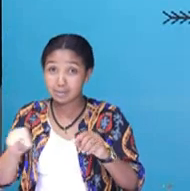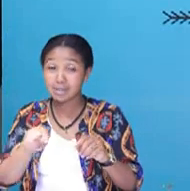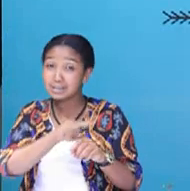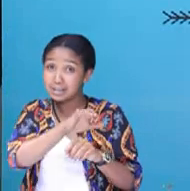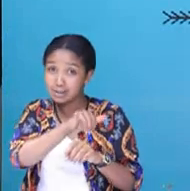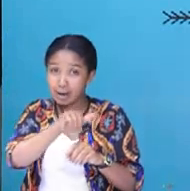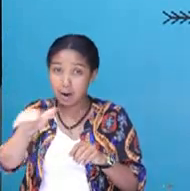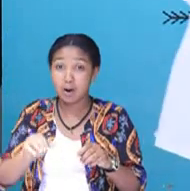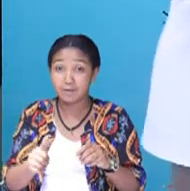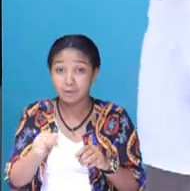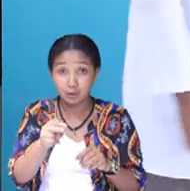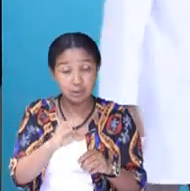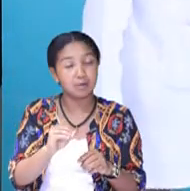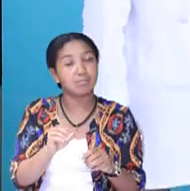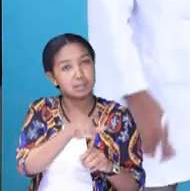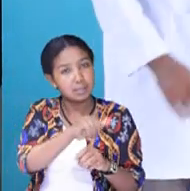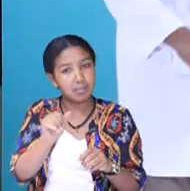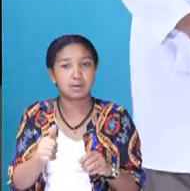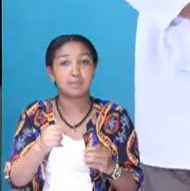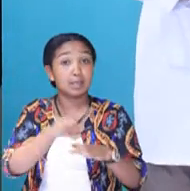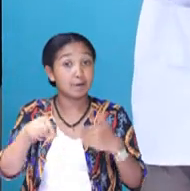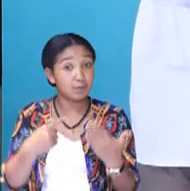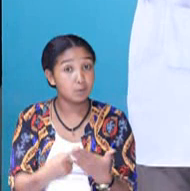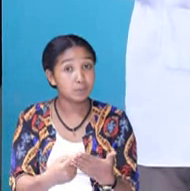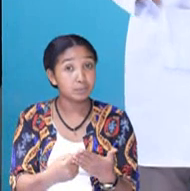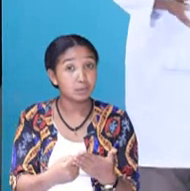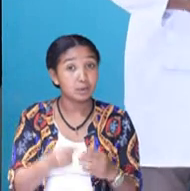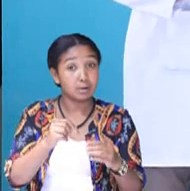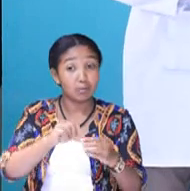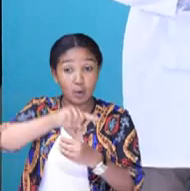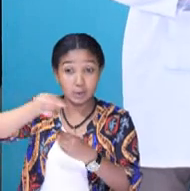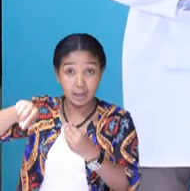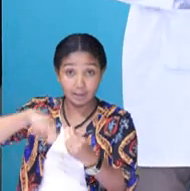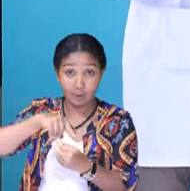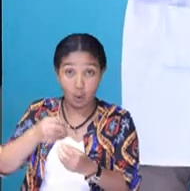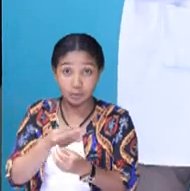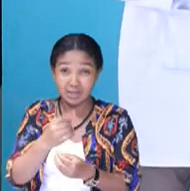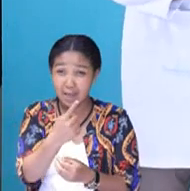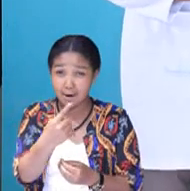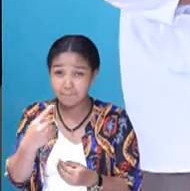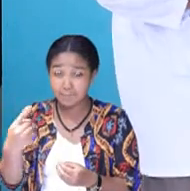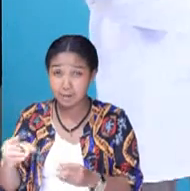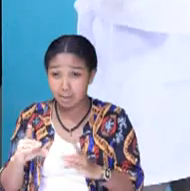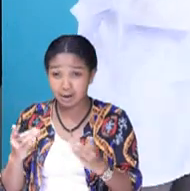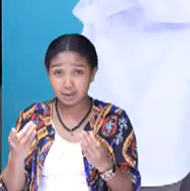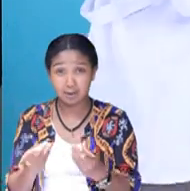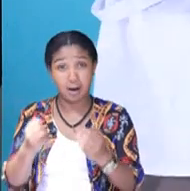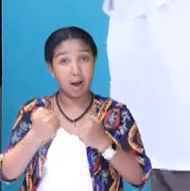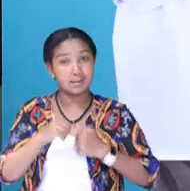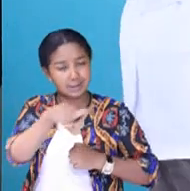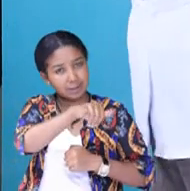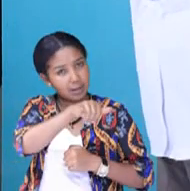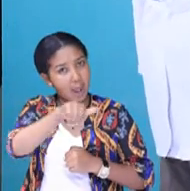angular velocity, and the same angular acceleration. Therefore, on a rotating object, every particle has